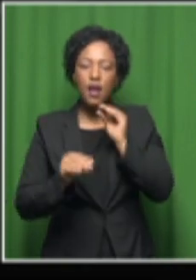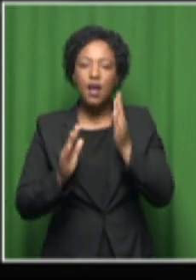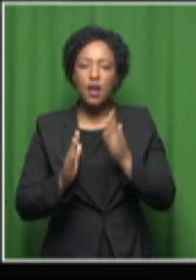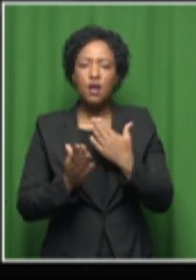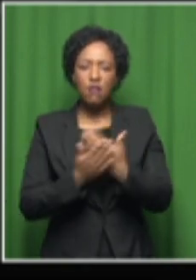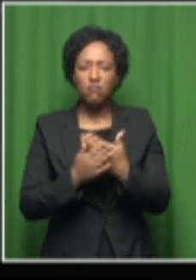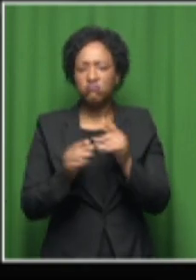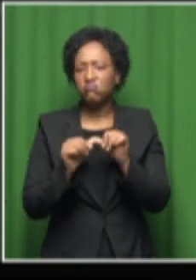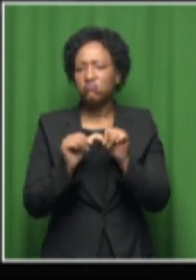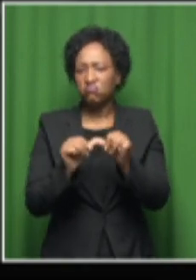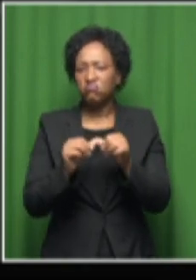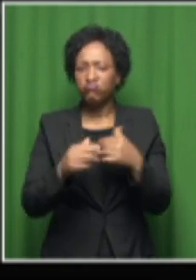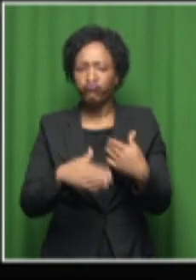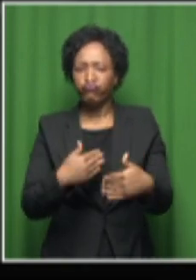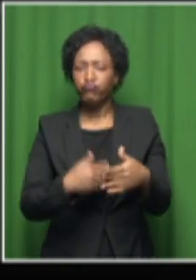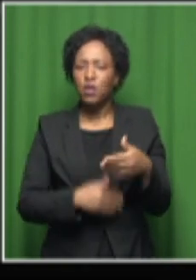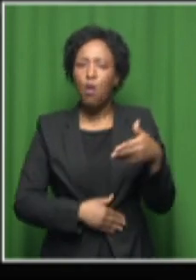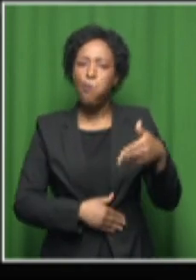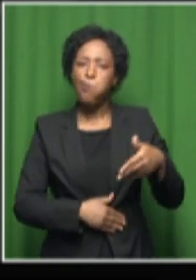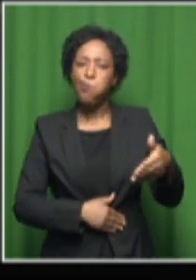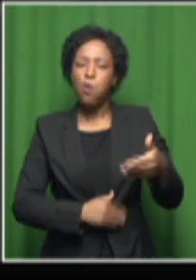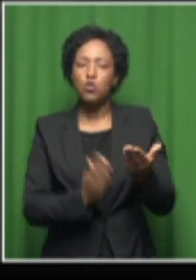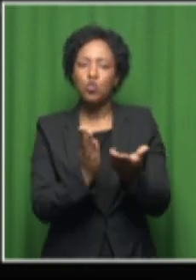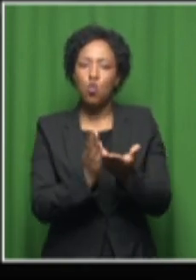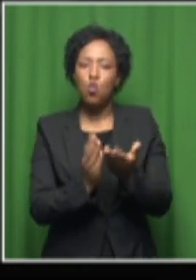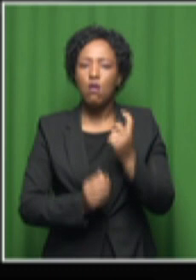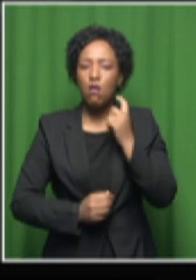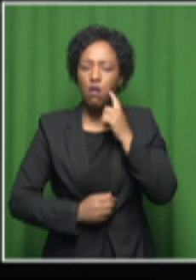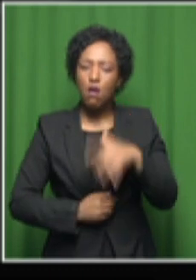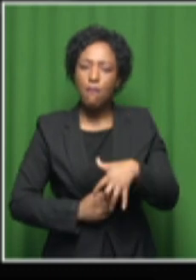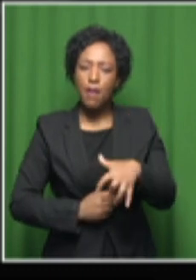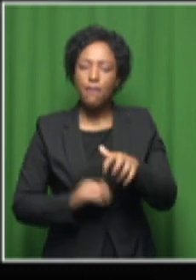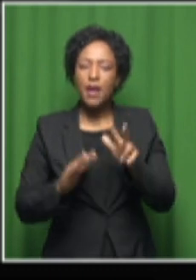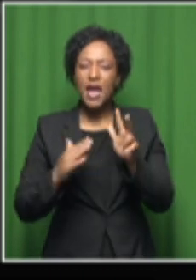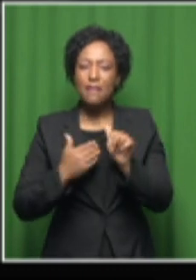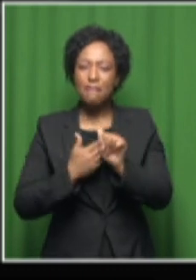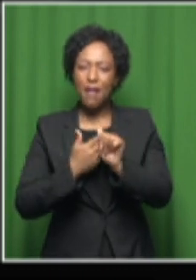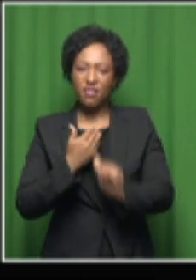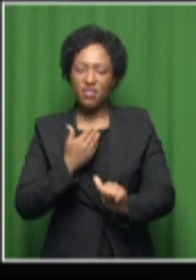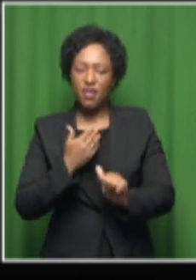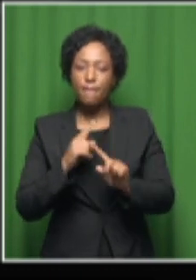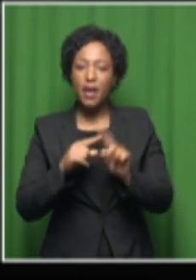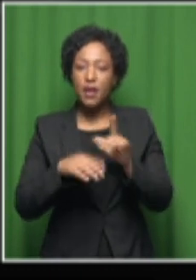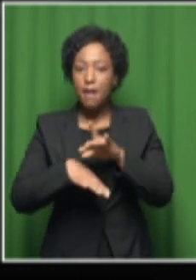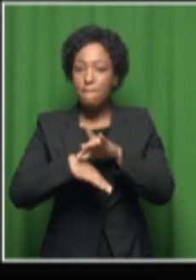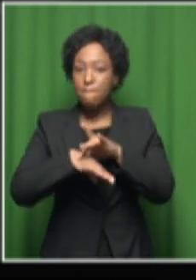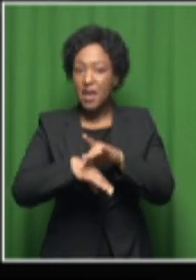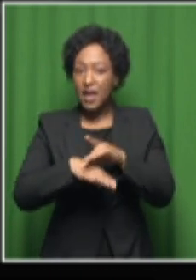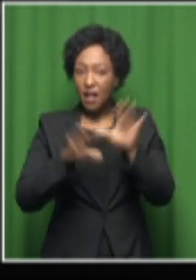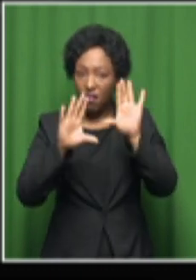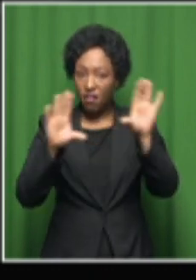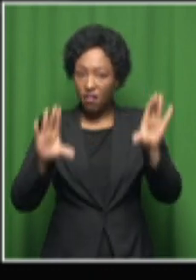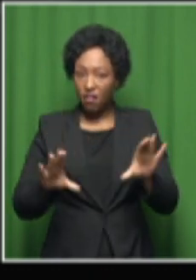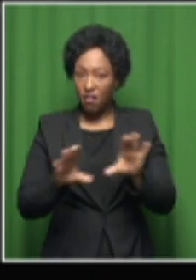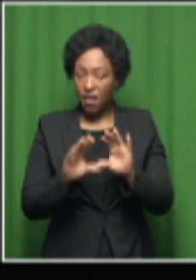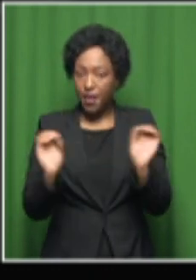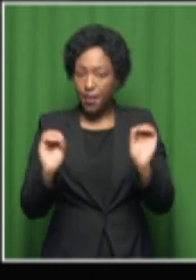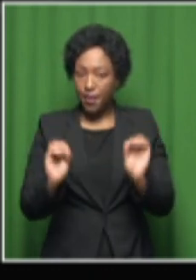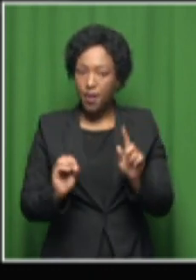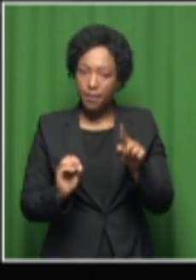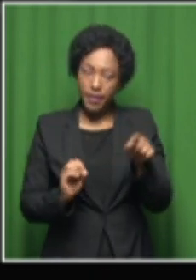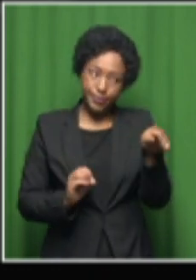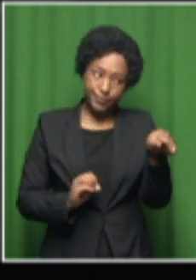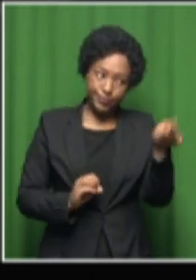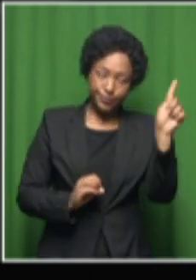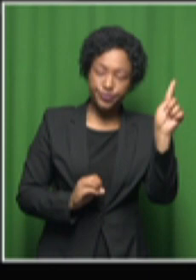months pregnant. If she does not have a medical certificate, she may be asked to take leave of absence until